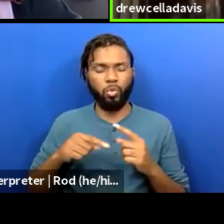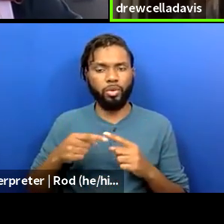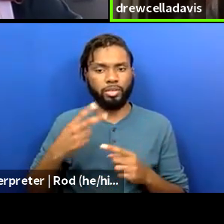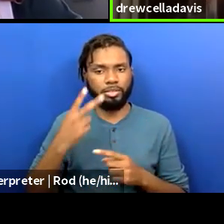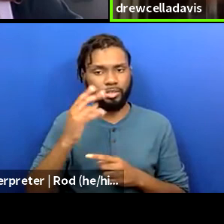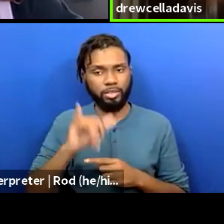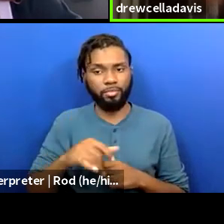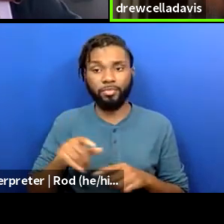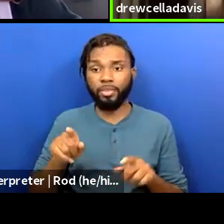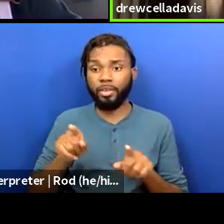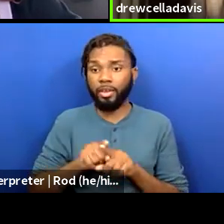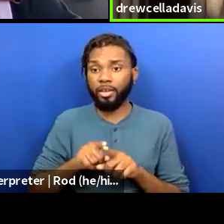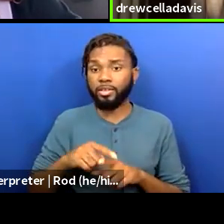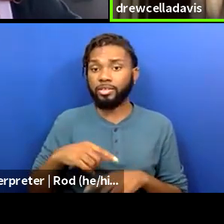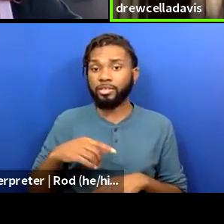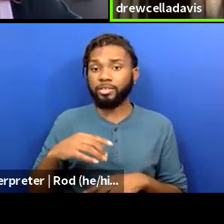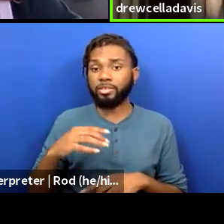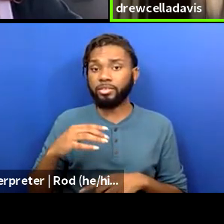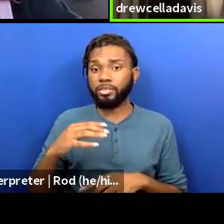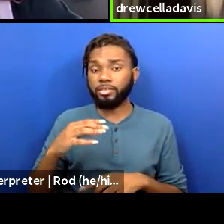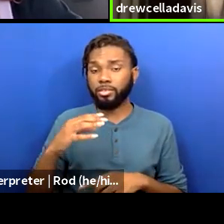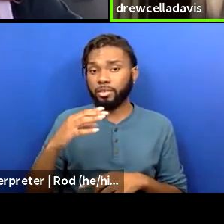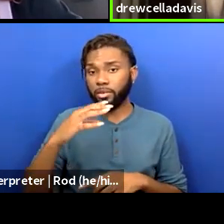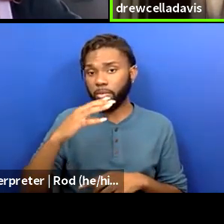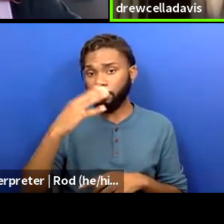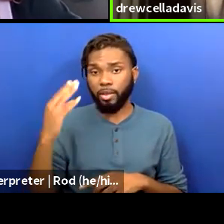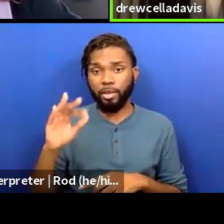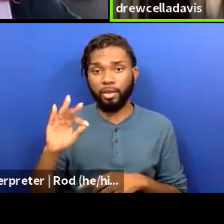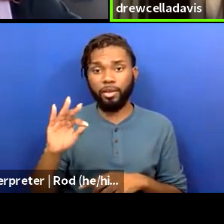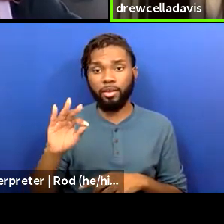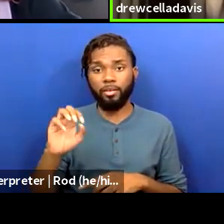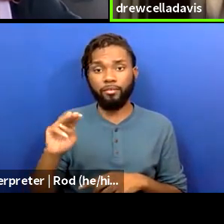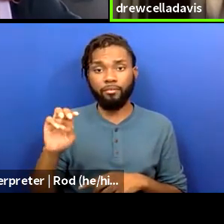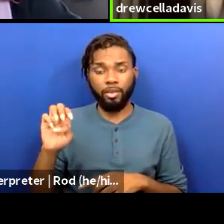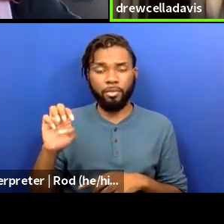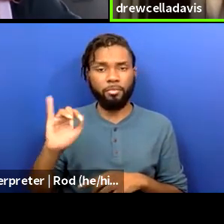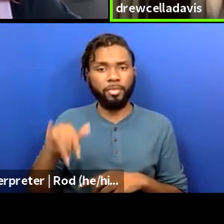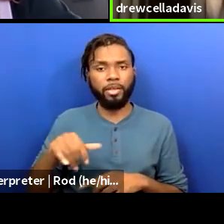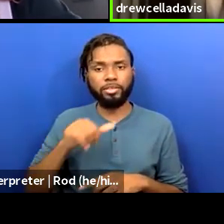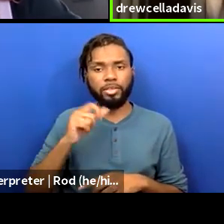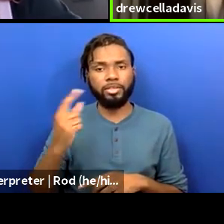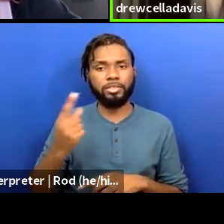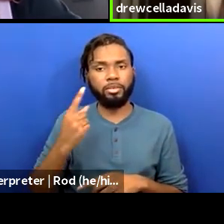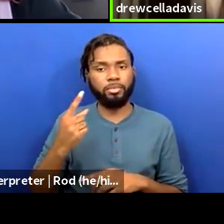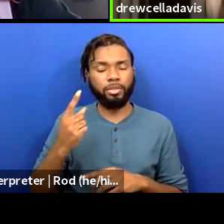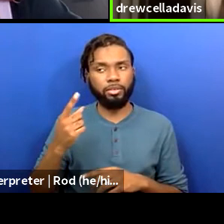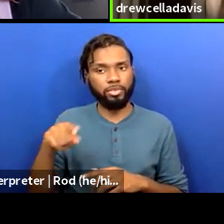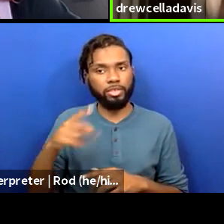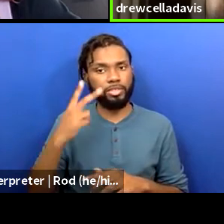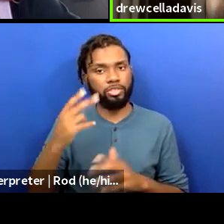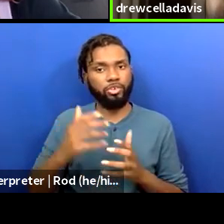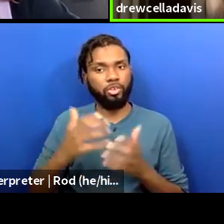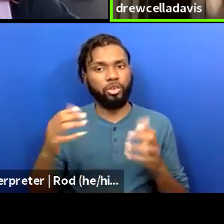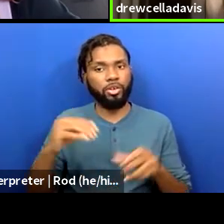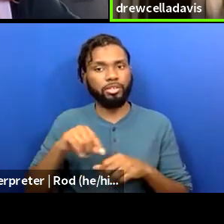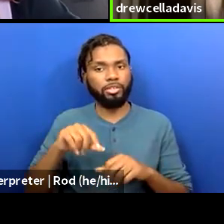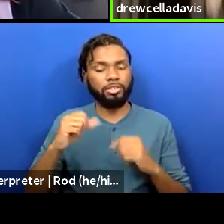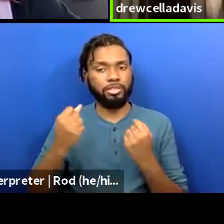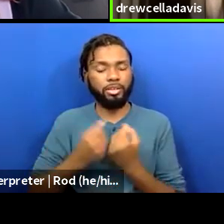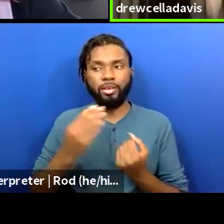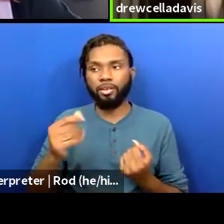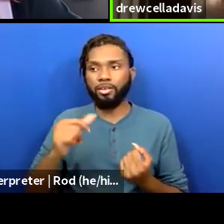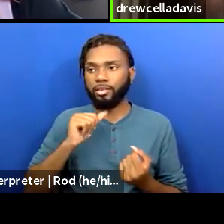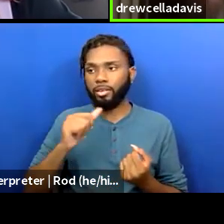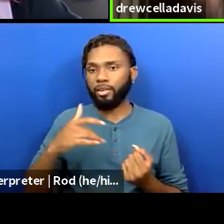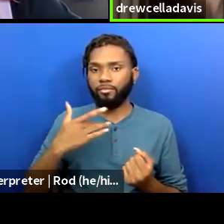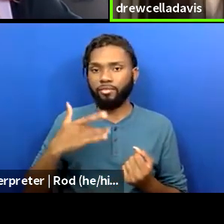not something that is shown a lot in this society, and not a feeling that I get to feel a